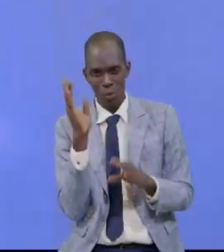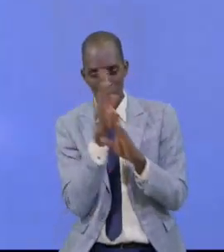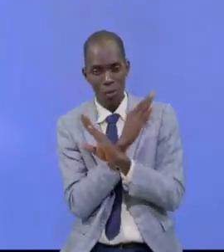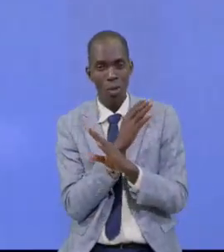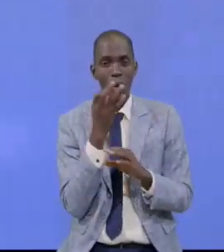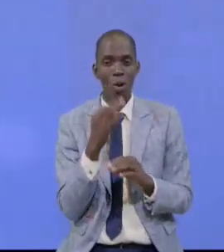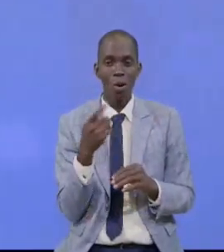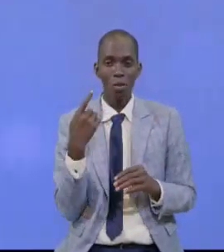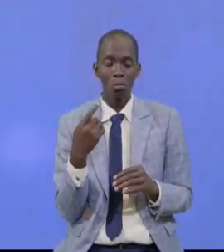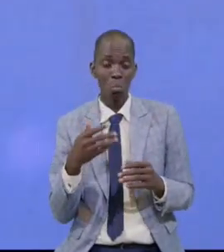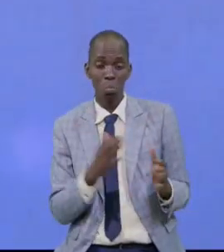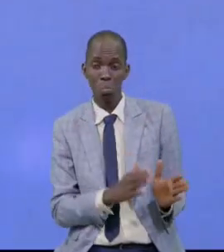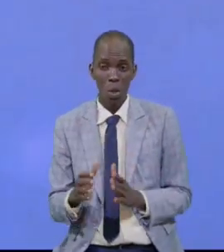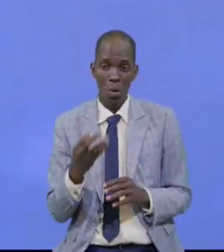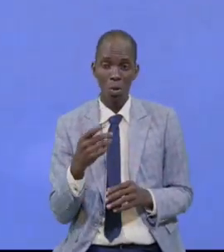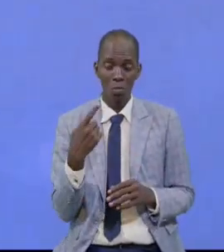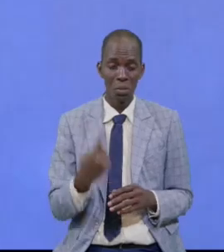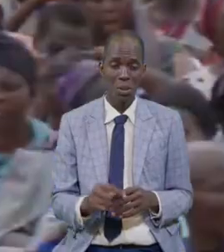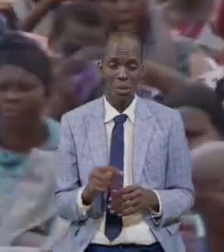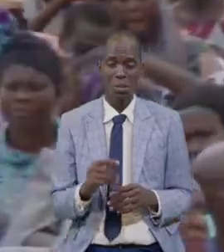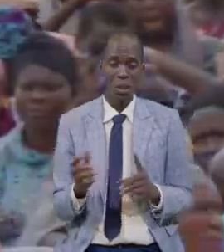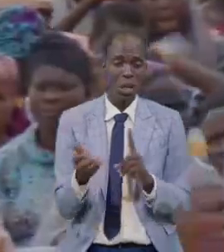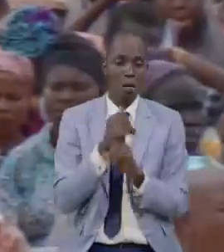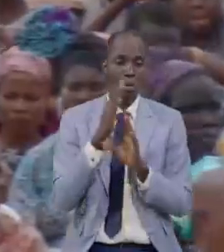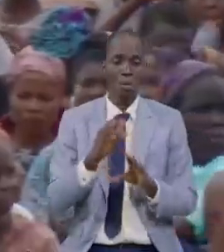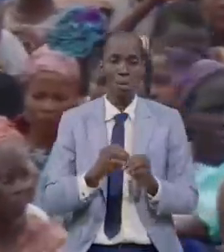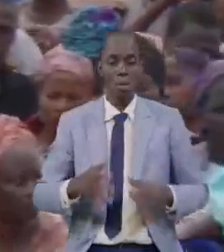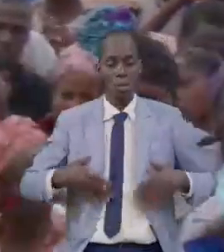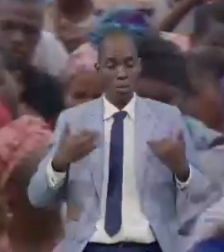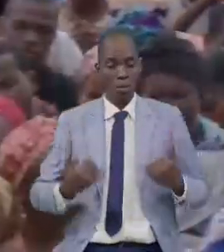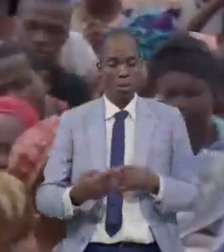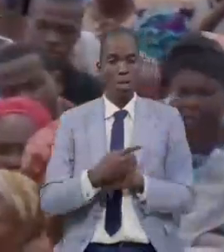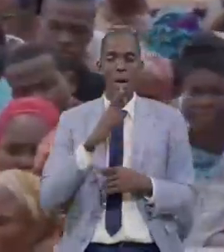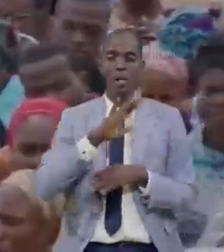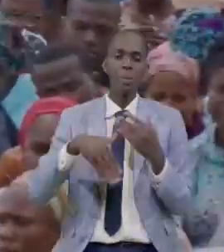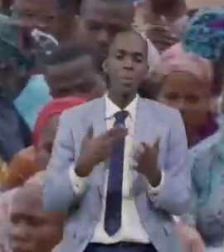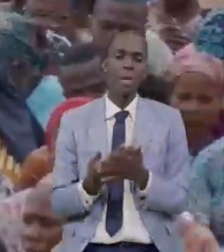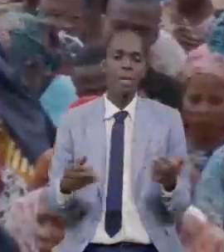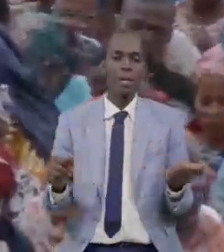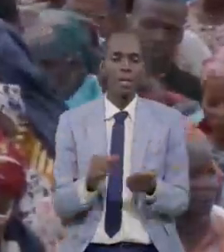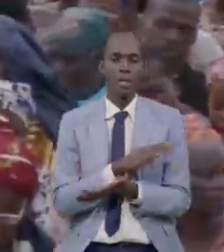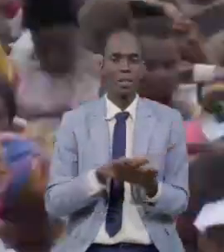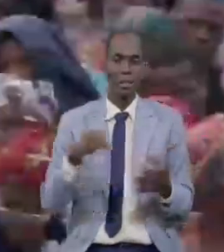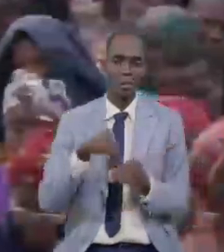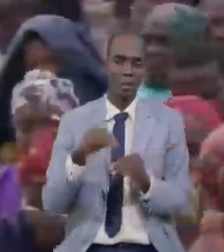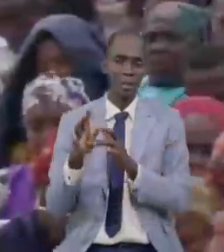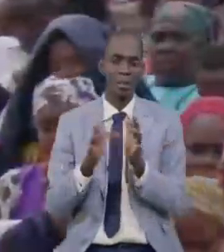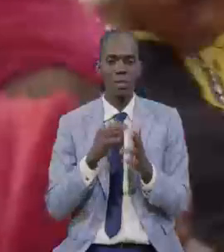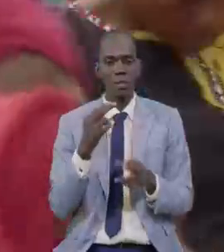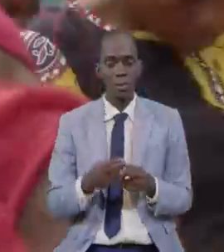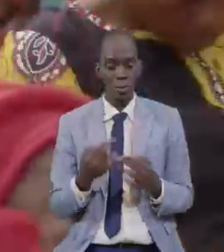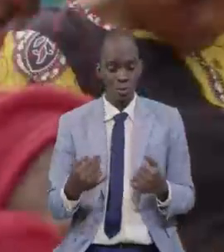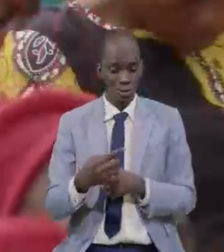life, today they are destroyed. Today they are buried in the